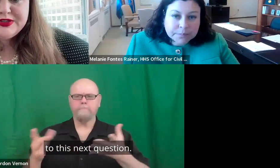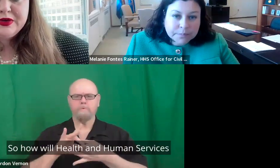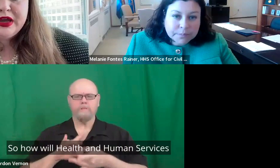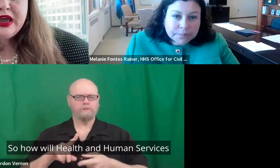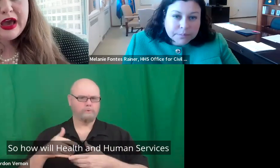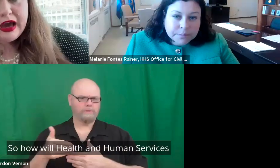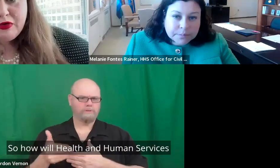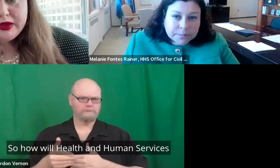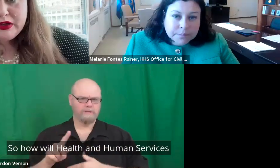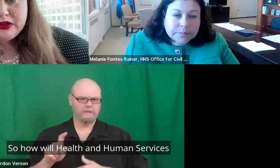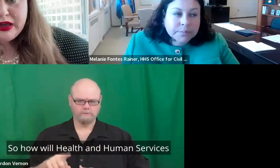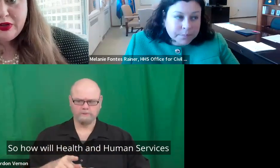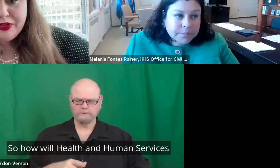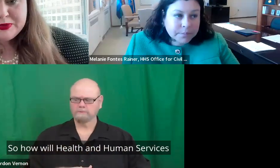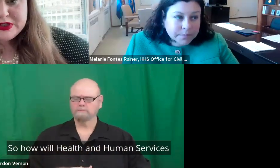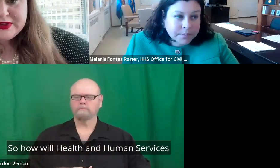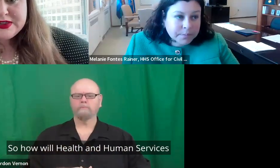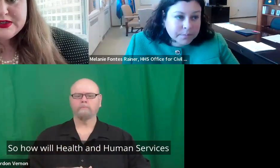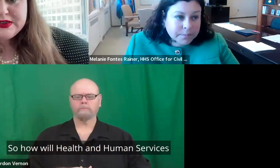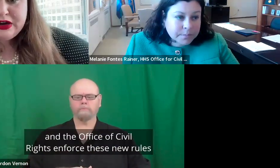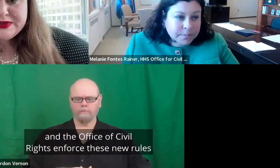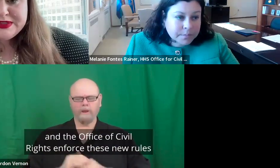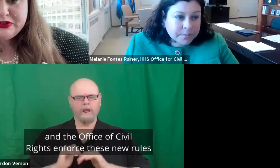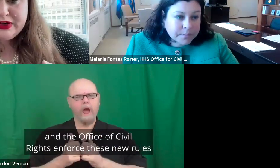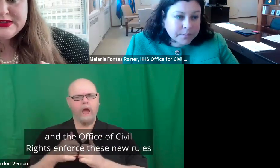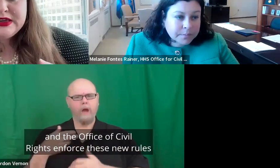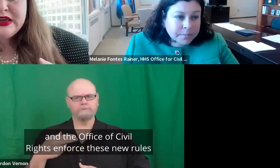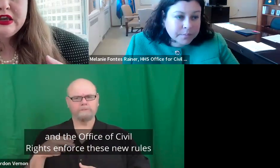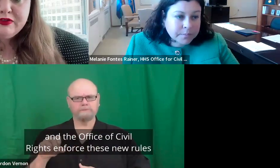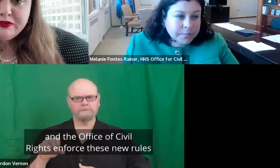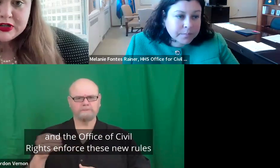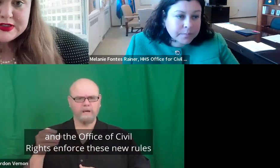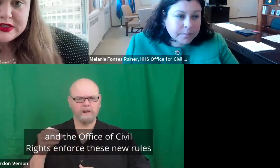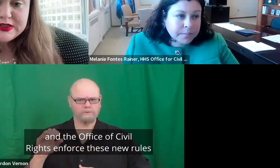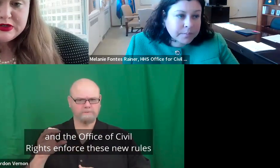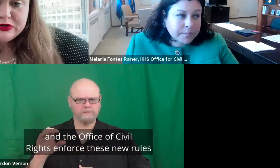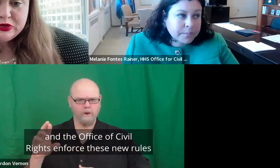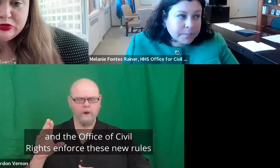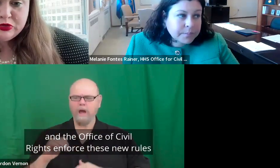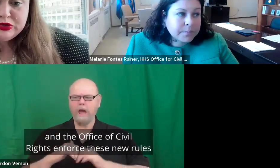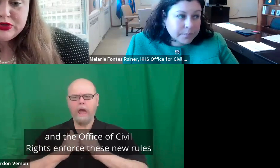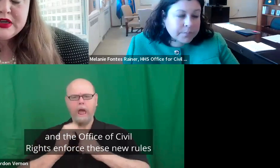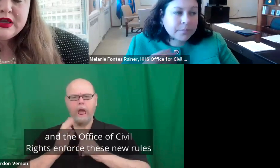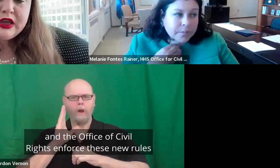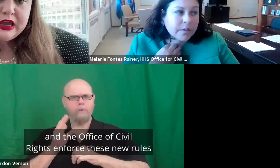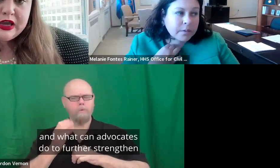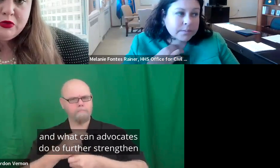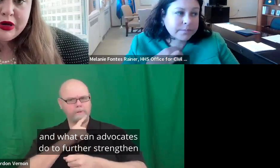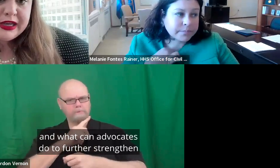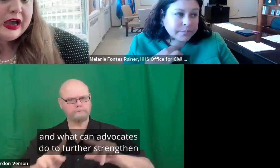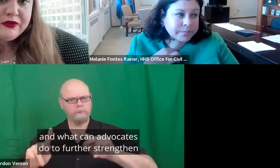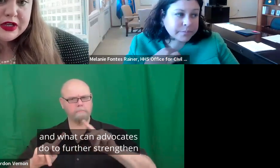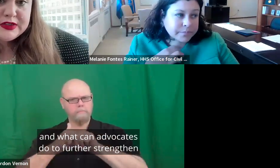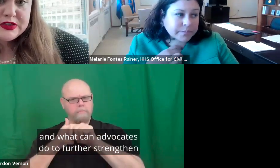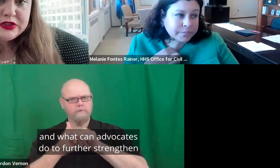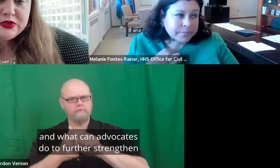question. So how will Health and Human Services and the Office of Civil Rights enforce these new rules? And what